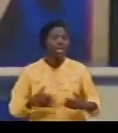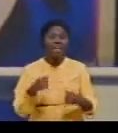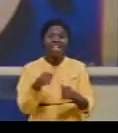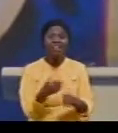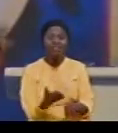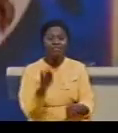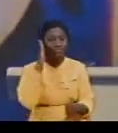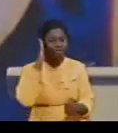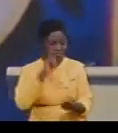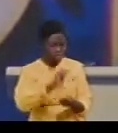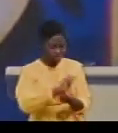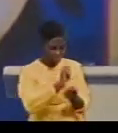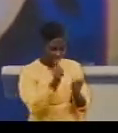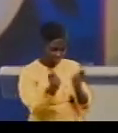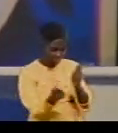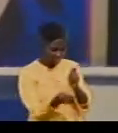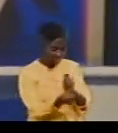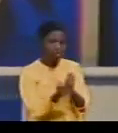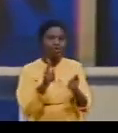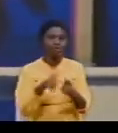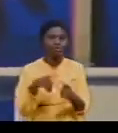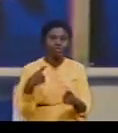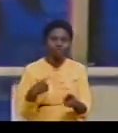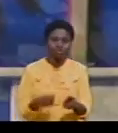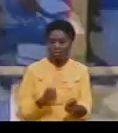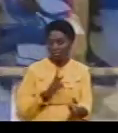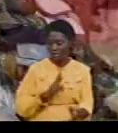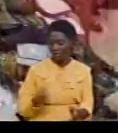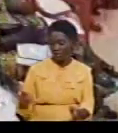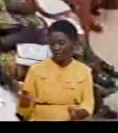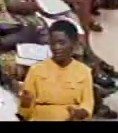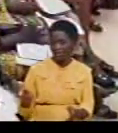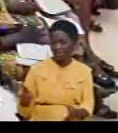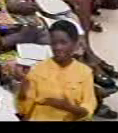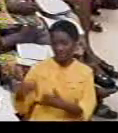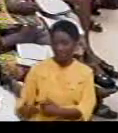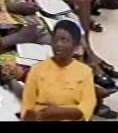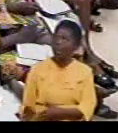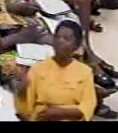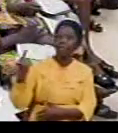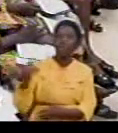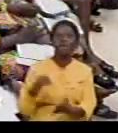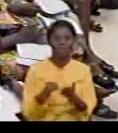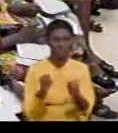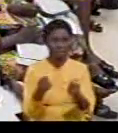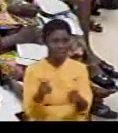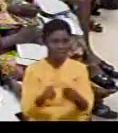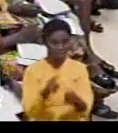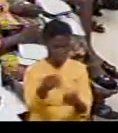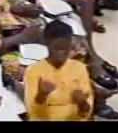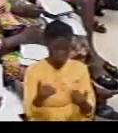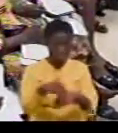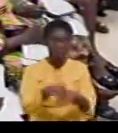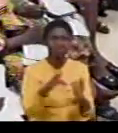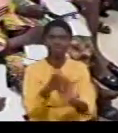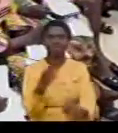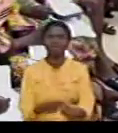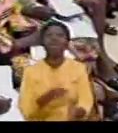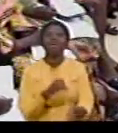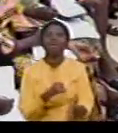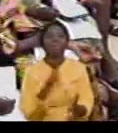will turn the right side up. It can happen tonight. It